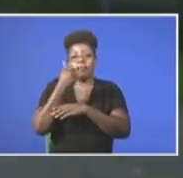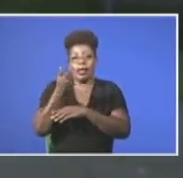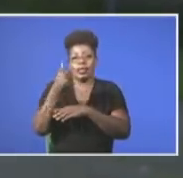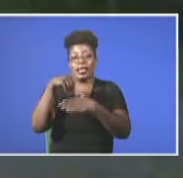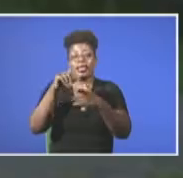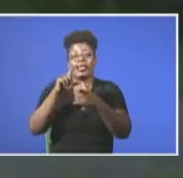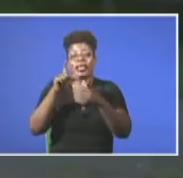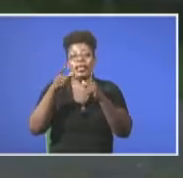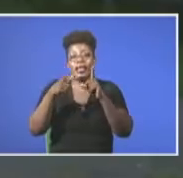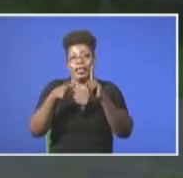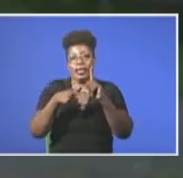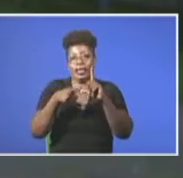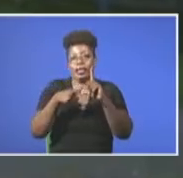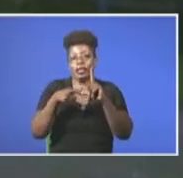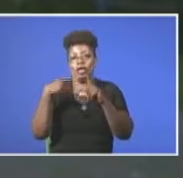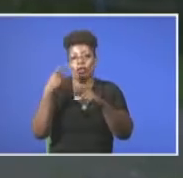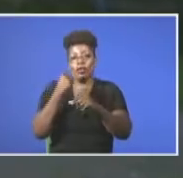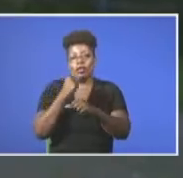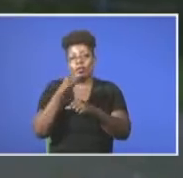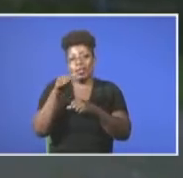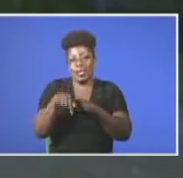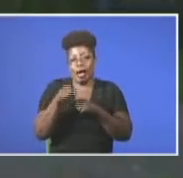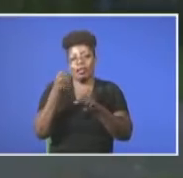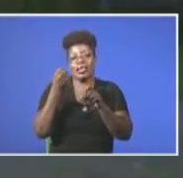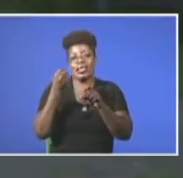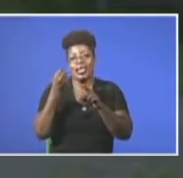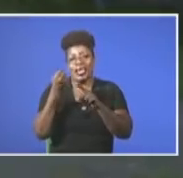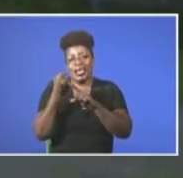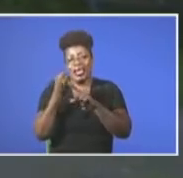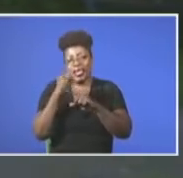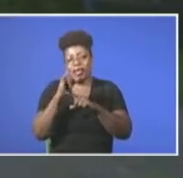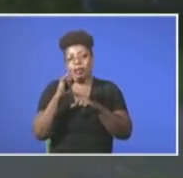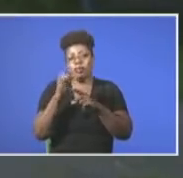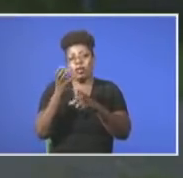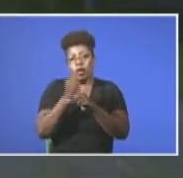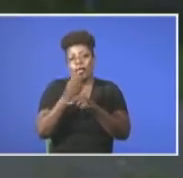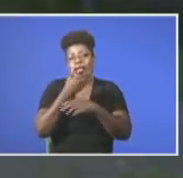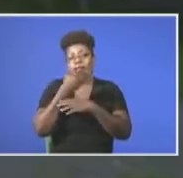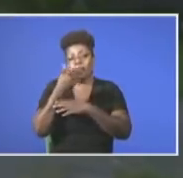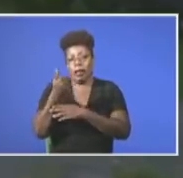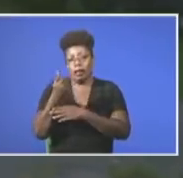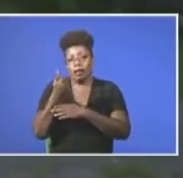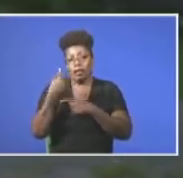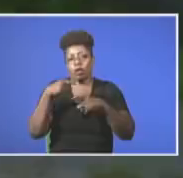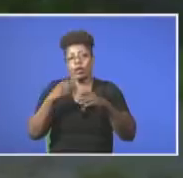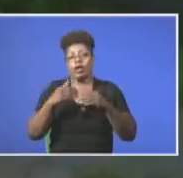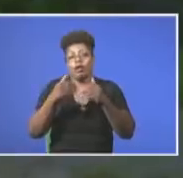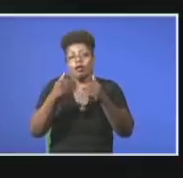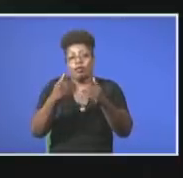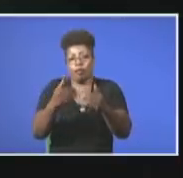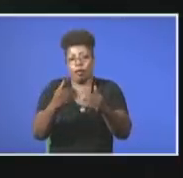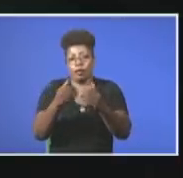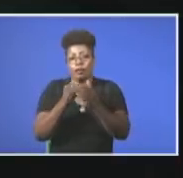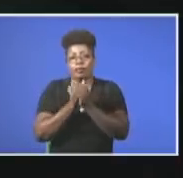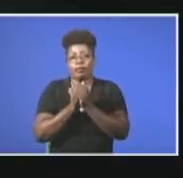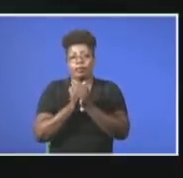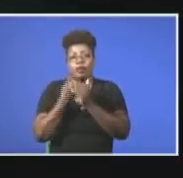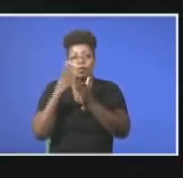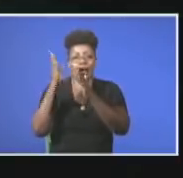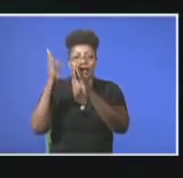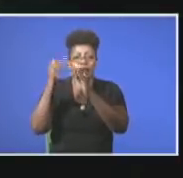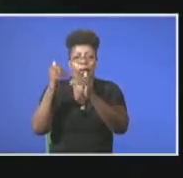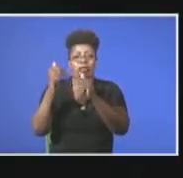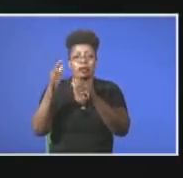league. We were down in hitting, but we're starting to get a little better now, so I feel like going forward, things are going to be on the up for us. We expect to be in